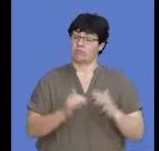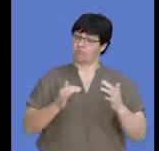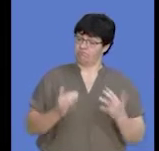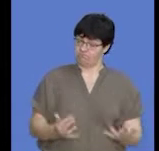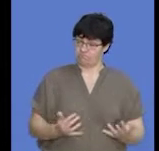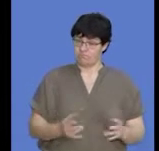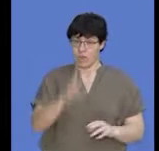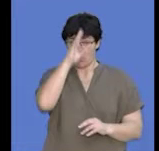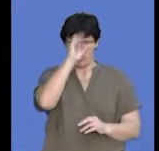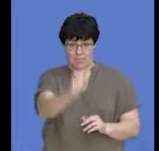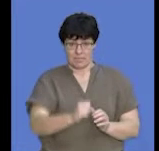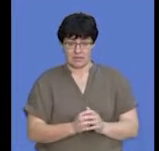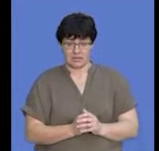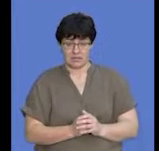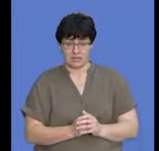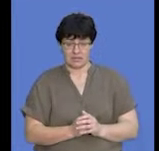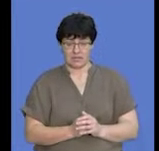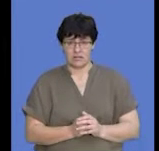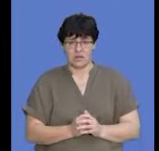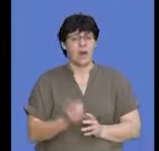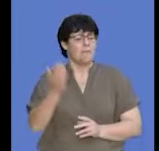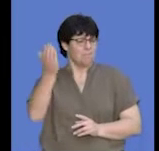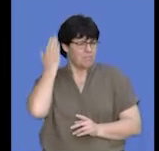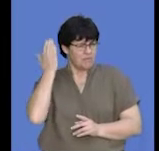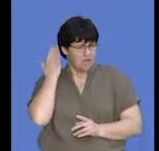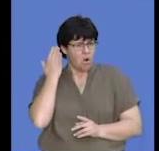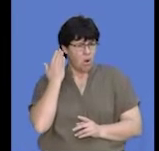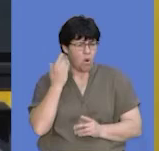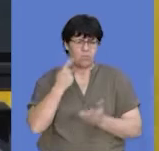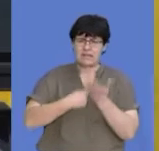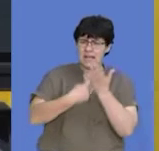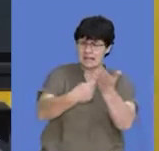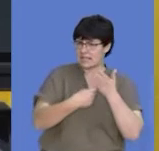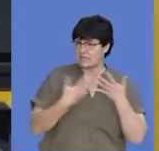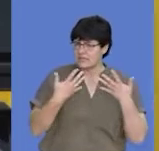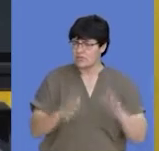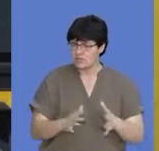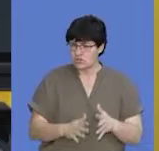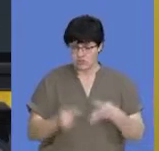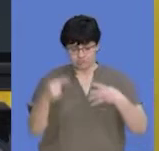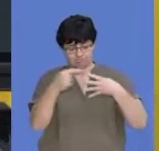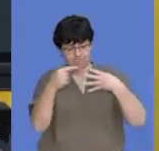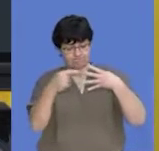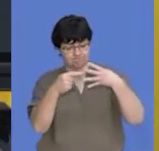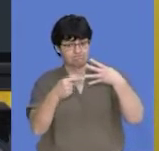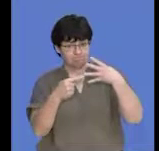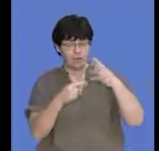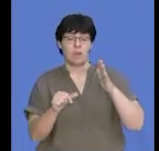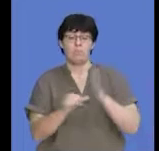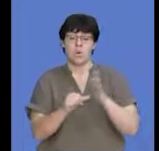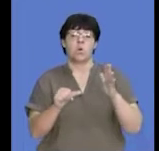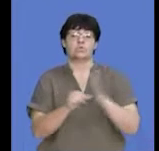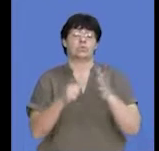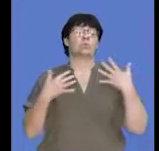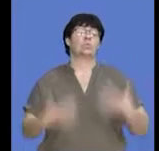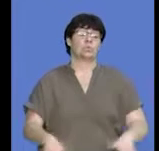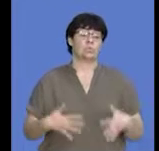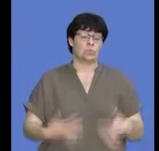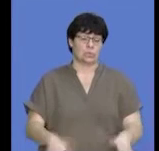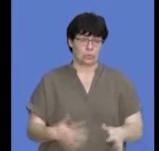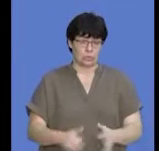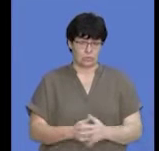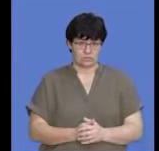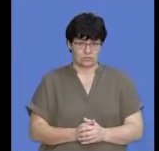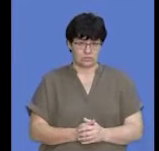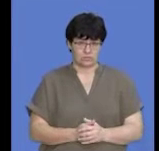So, remember, from the previous lessons we've been talking to, the following were very important. Remember that